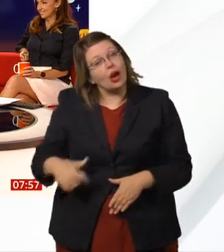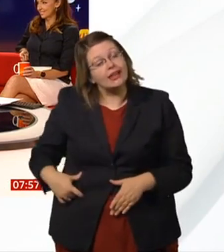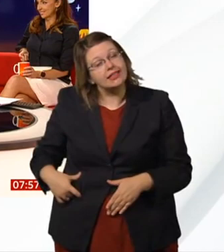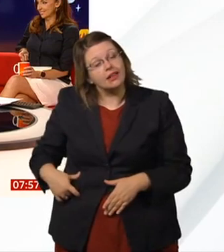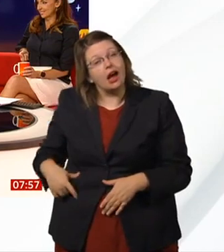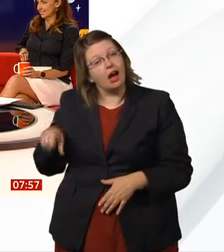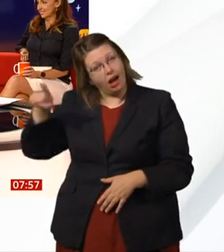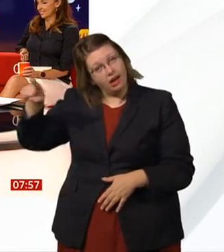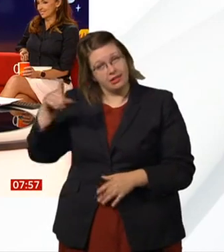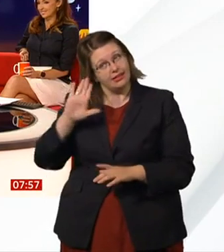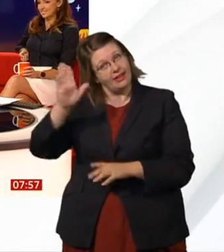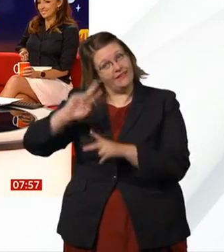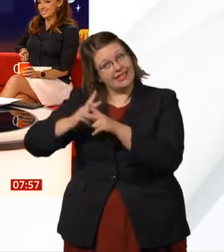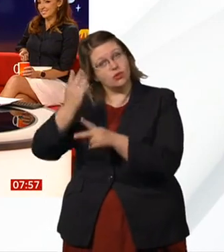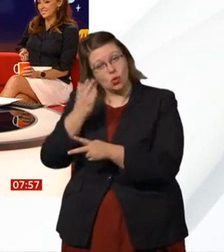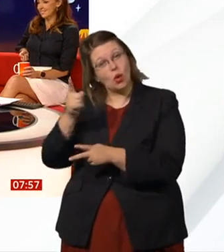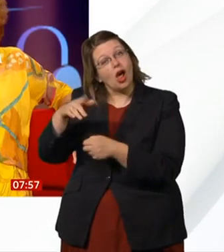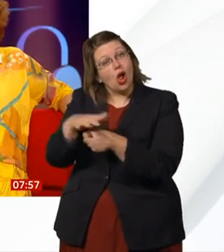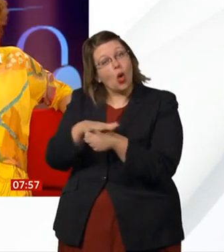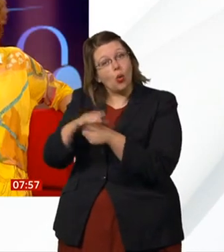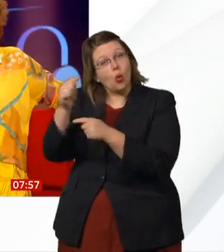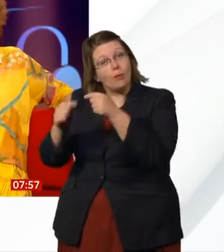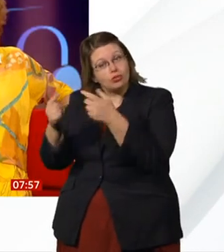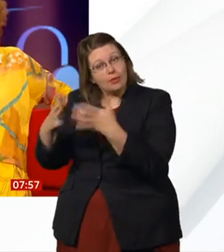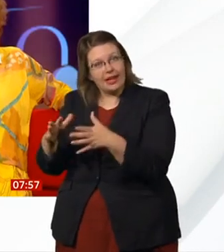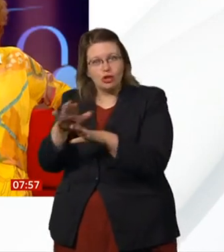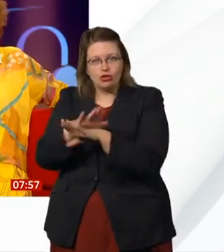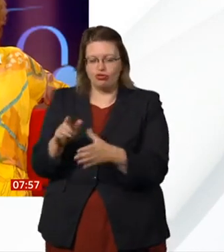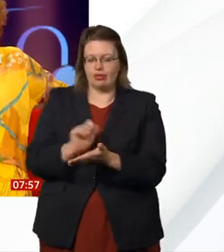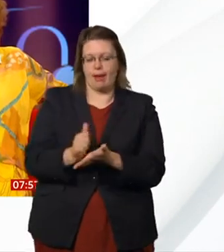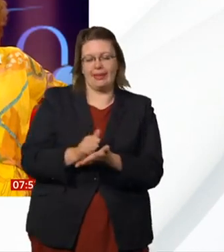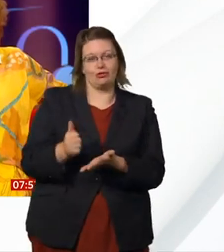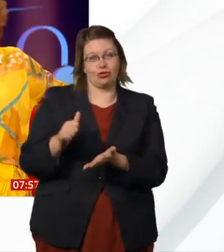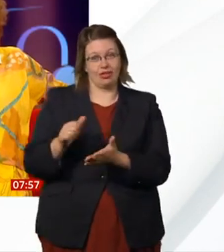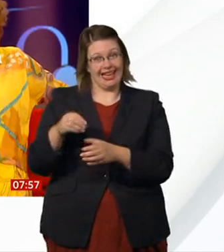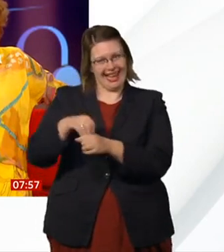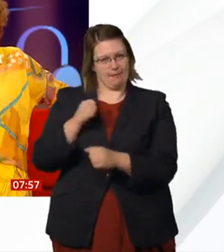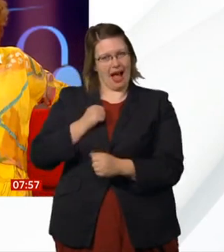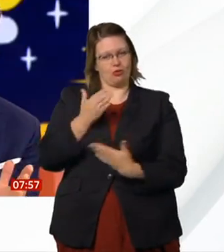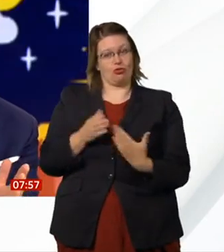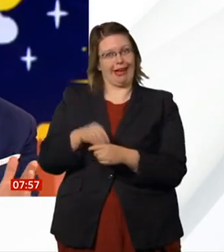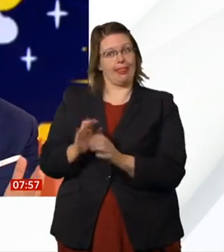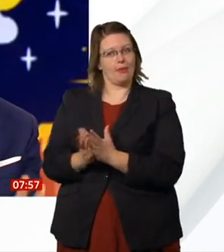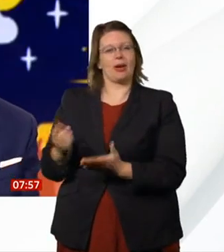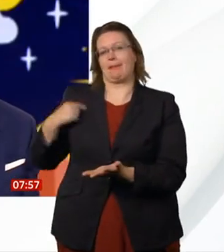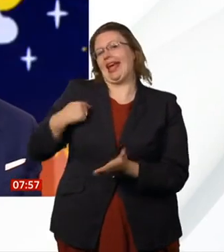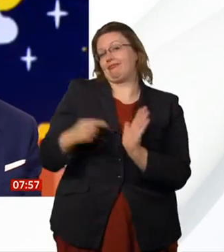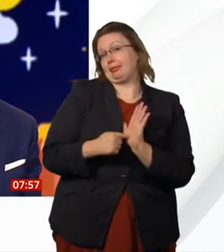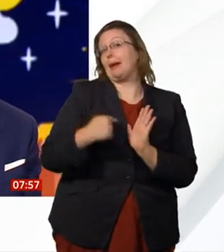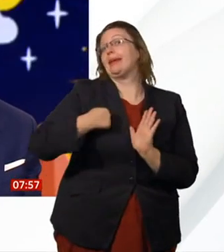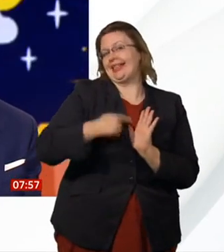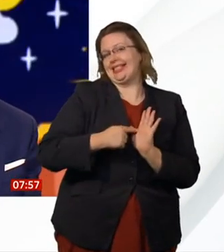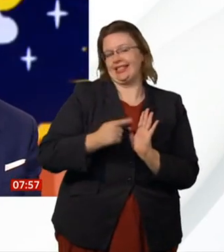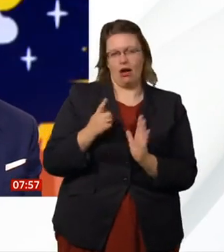local competition, and some of them had been published in a book, and they were so proud to read it and show it, to see their names and their ages. Yeah,